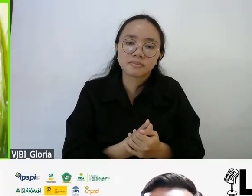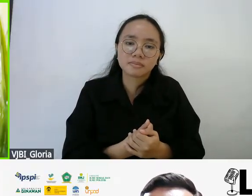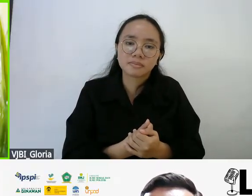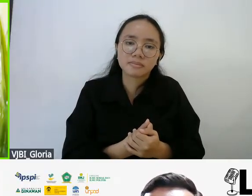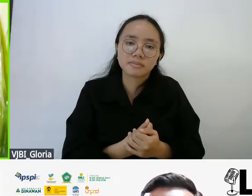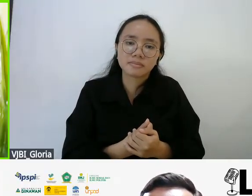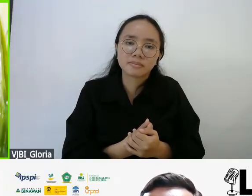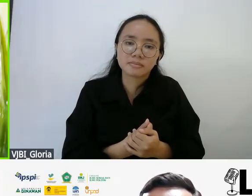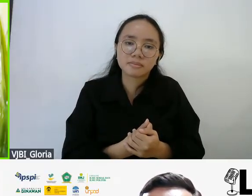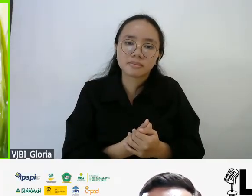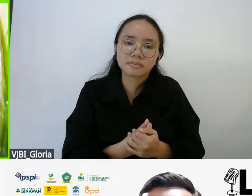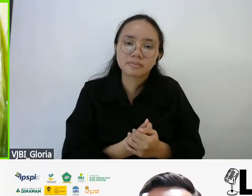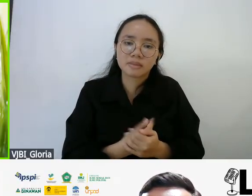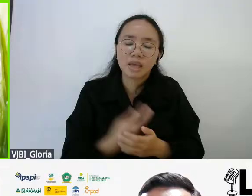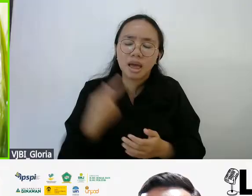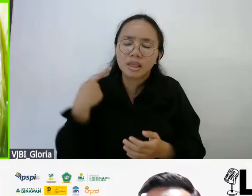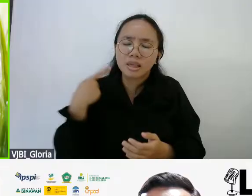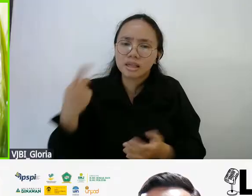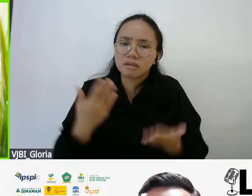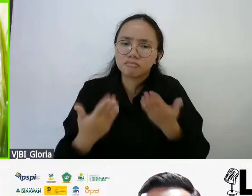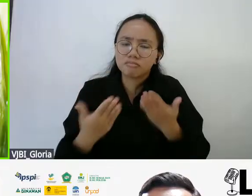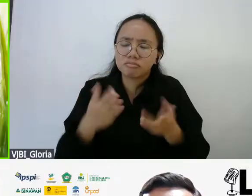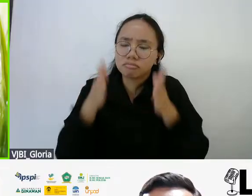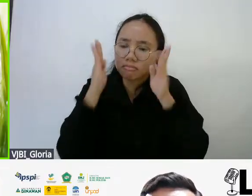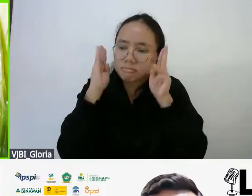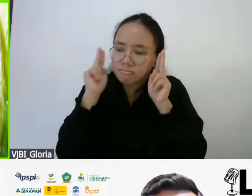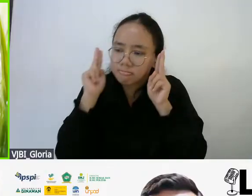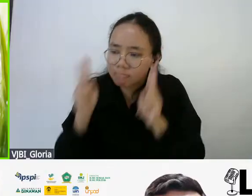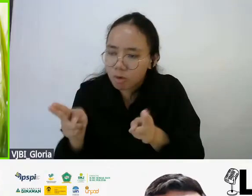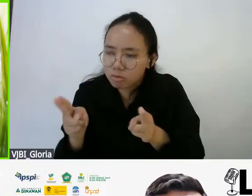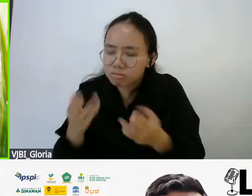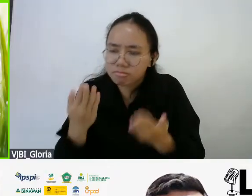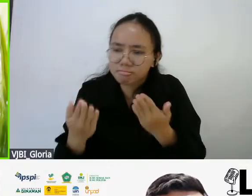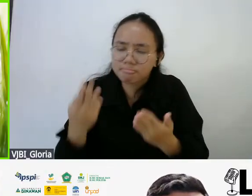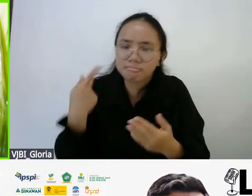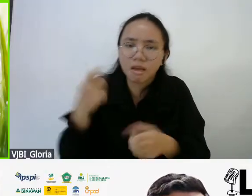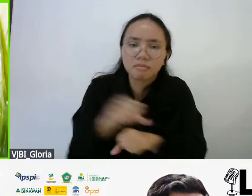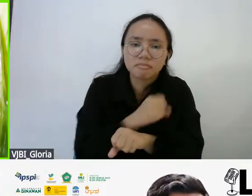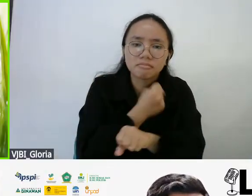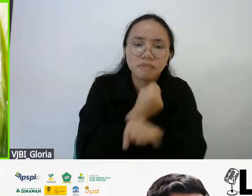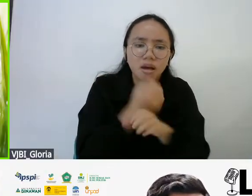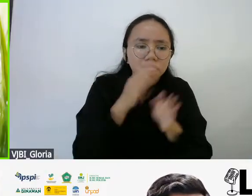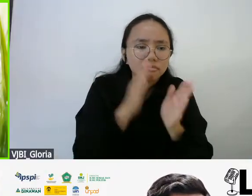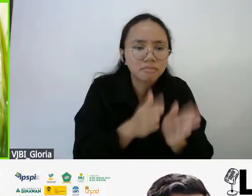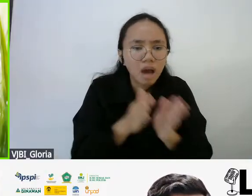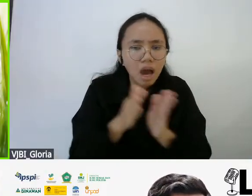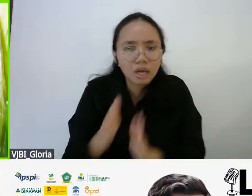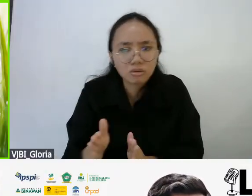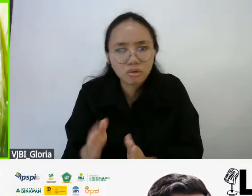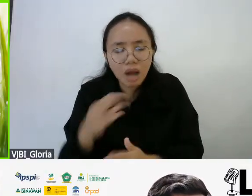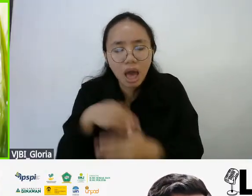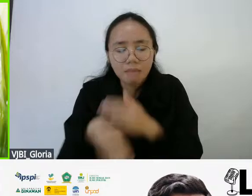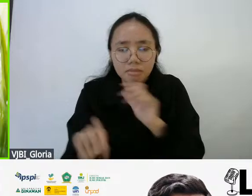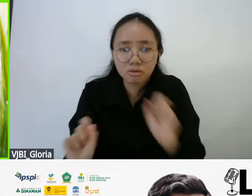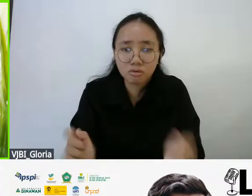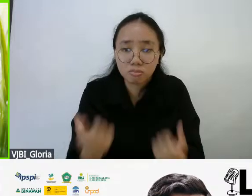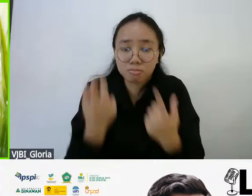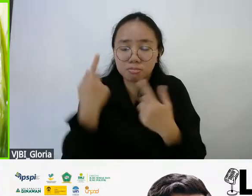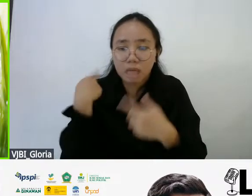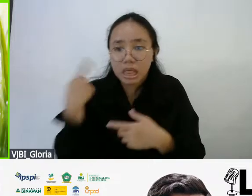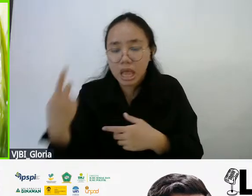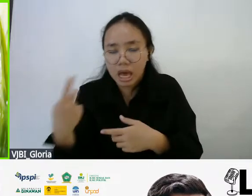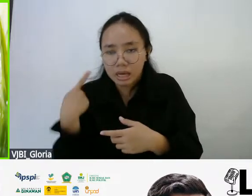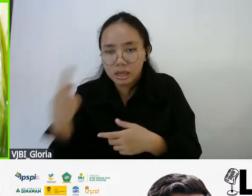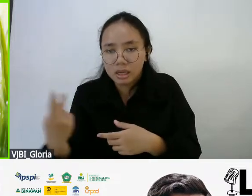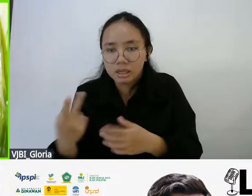have control over in your life. Too often we focus on the negative